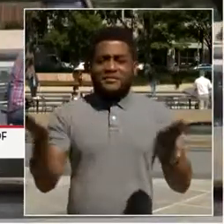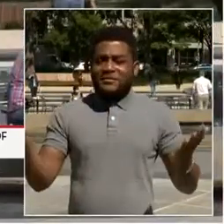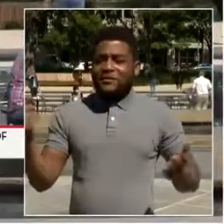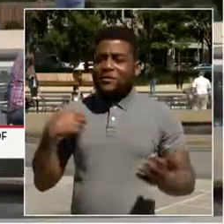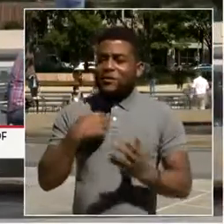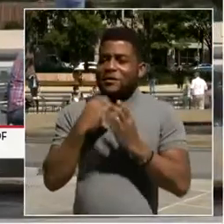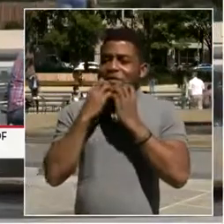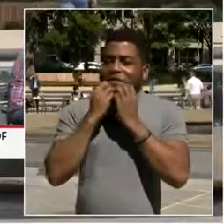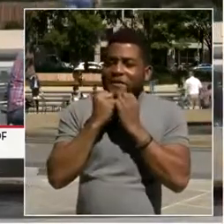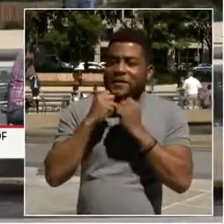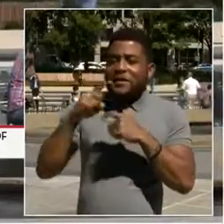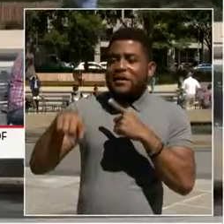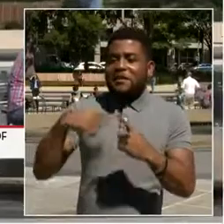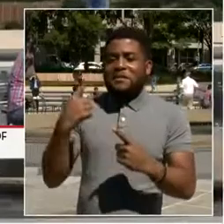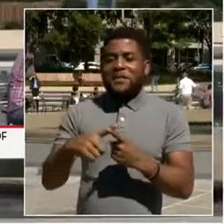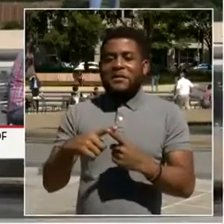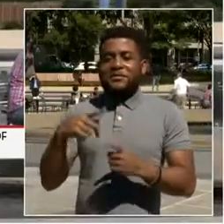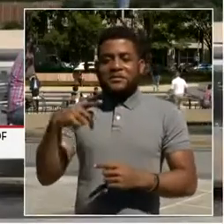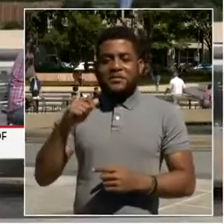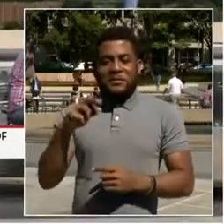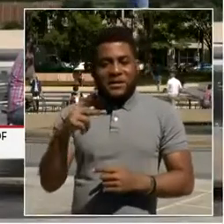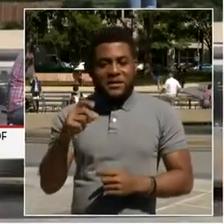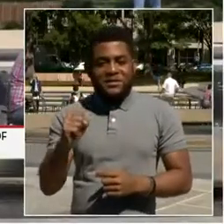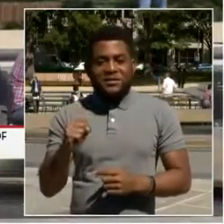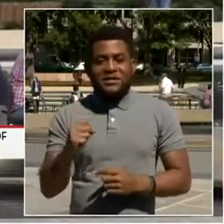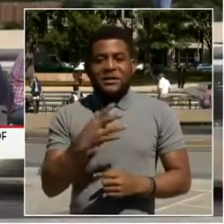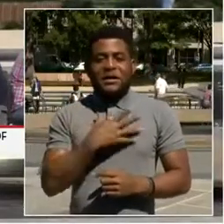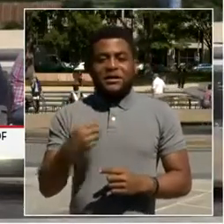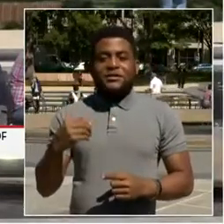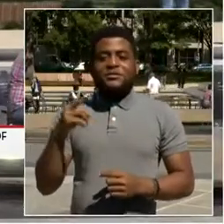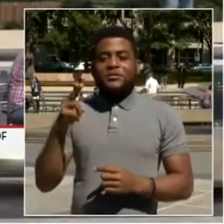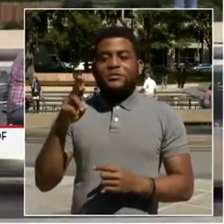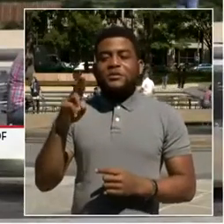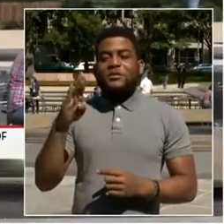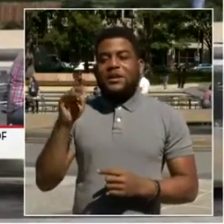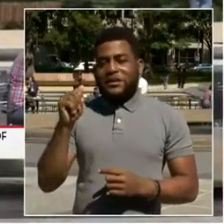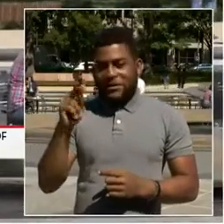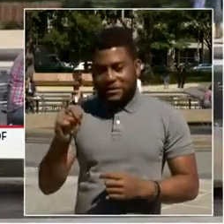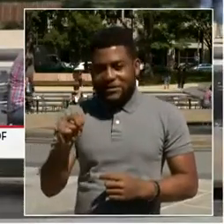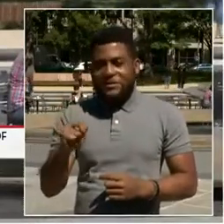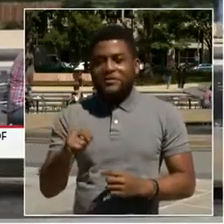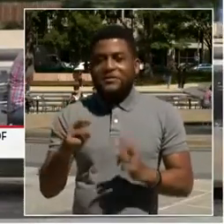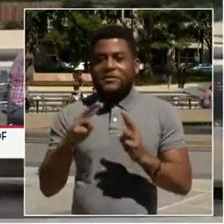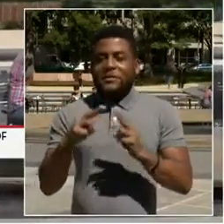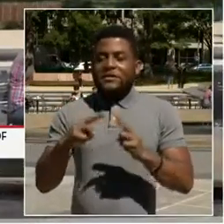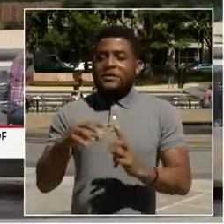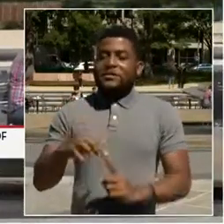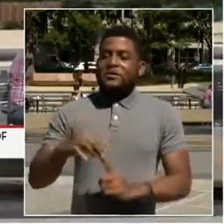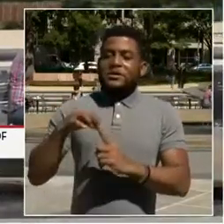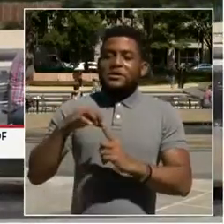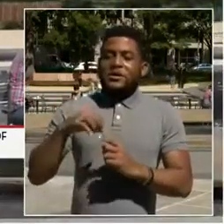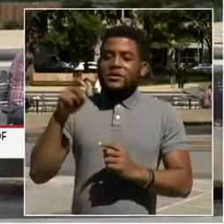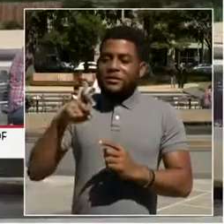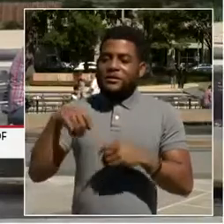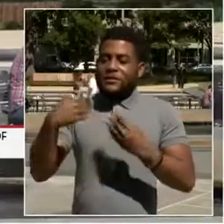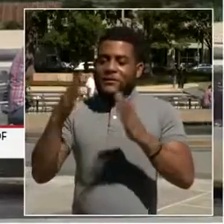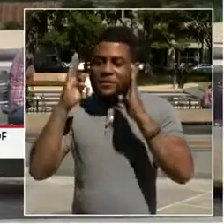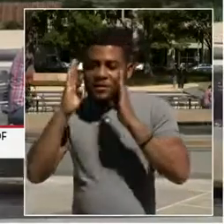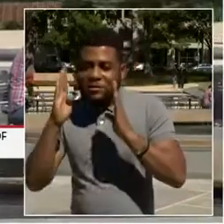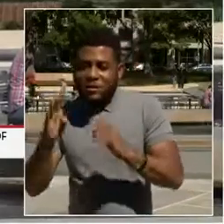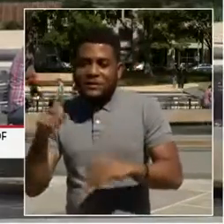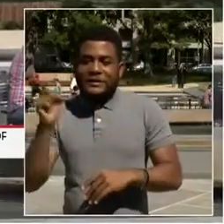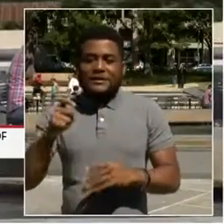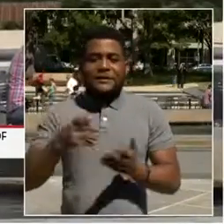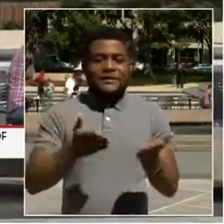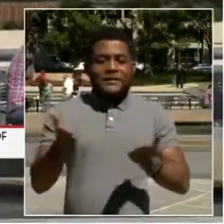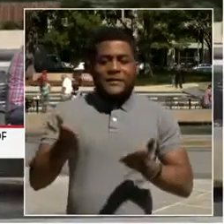them. And they're urban parks. And urban parks are special, and they need a lot of attention. They need to serve a lot of purposes